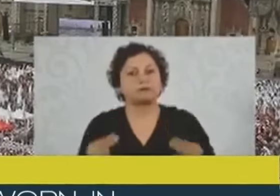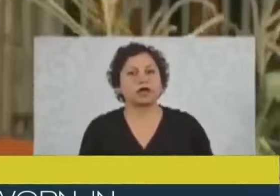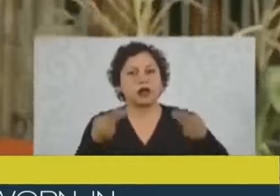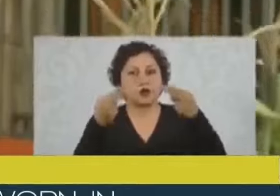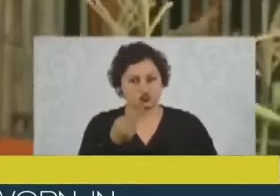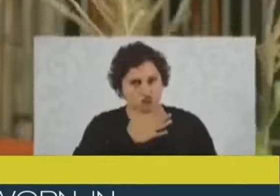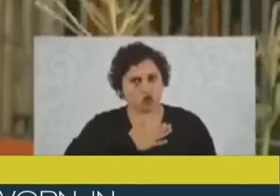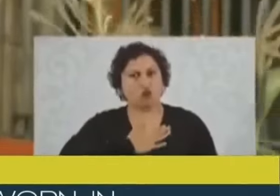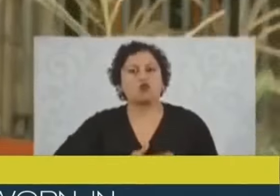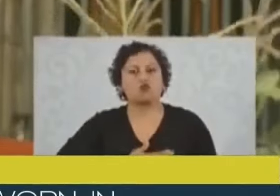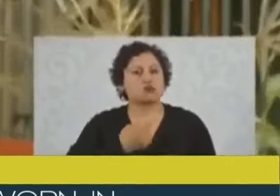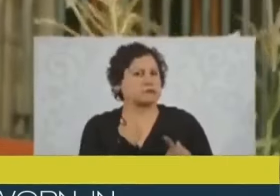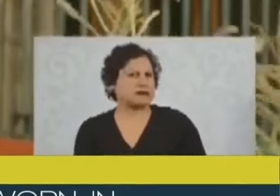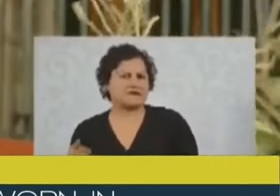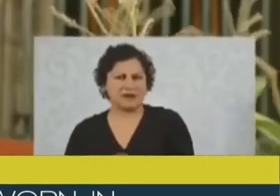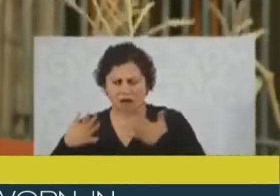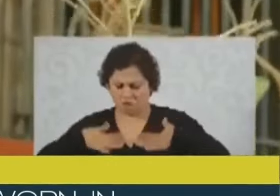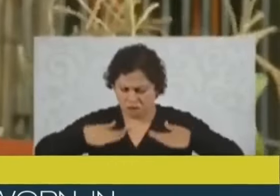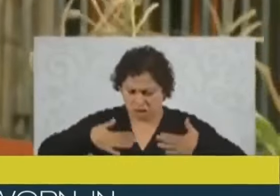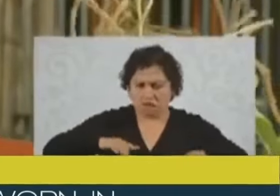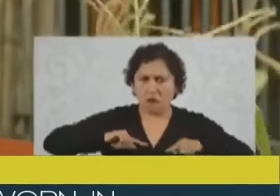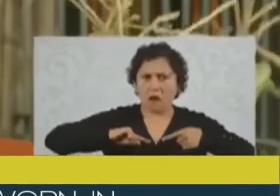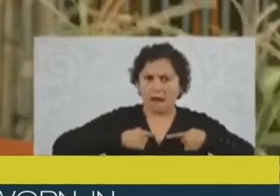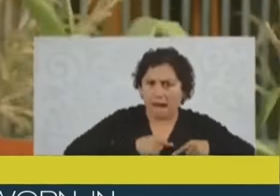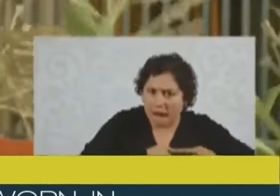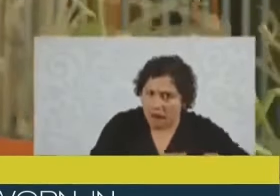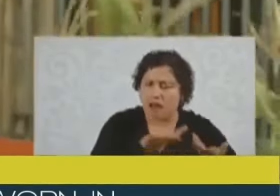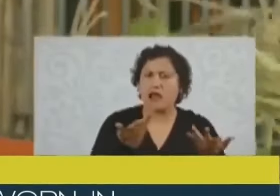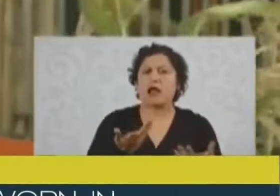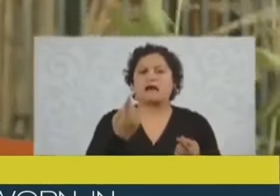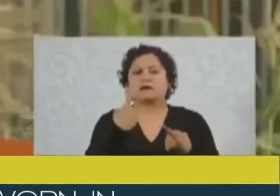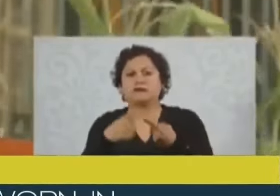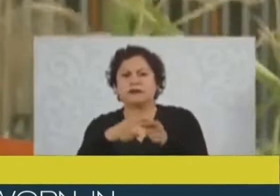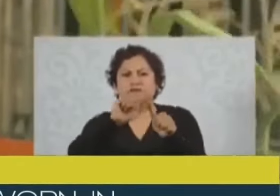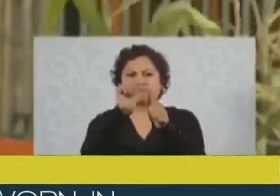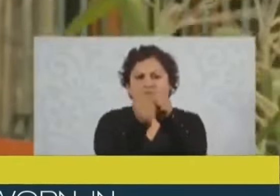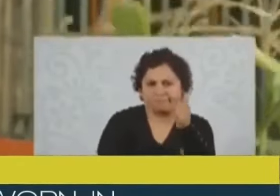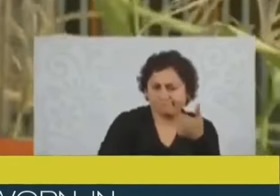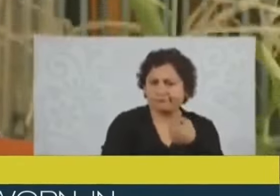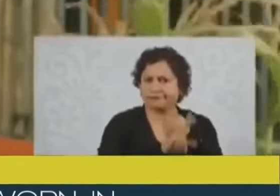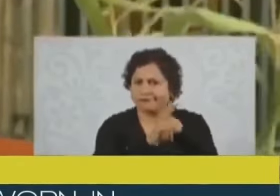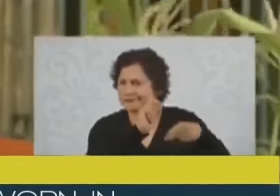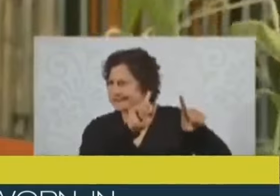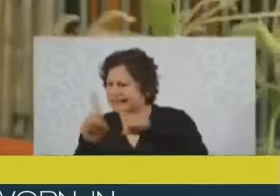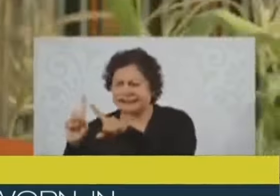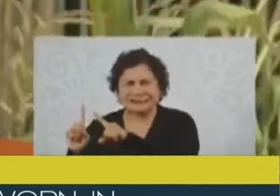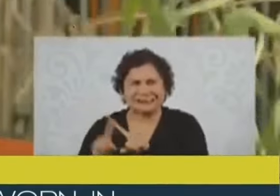a trade scheme with fair prices with fabric.